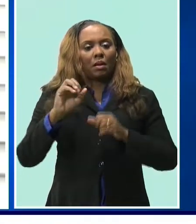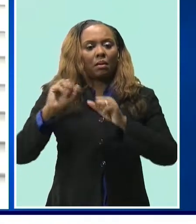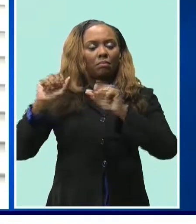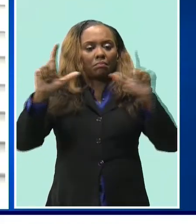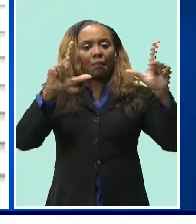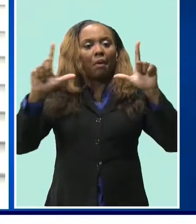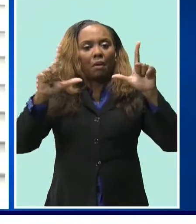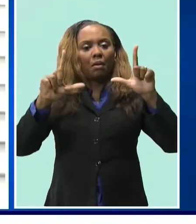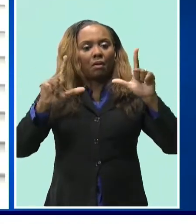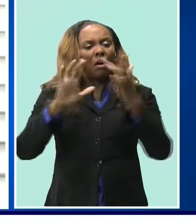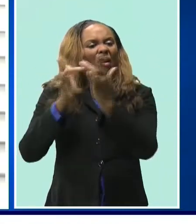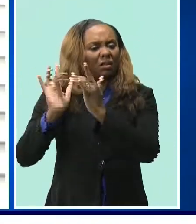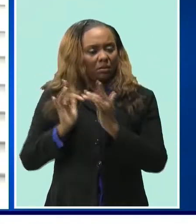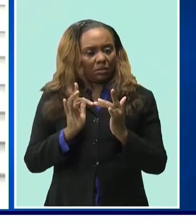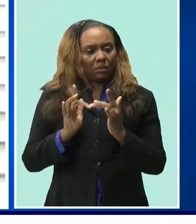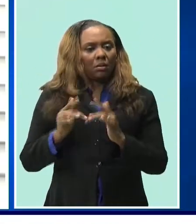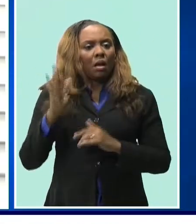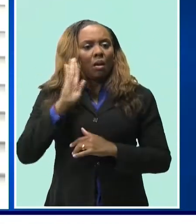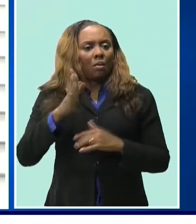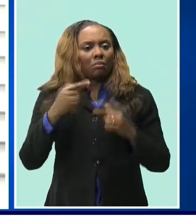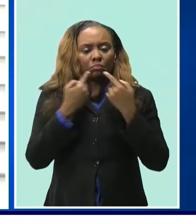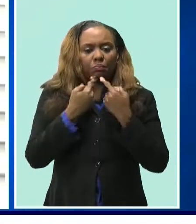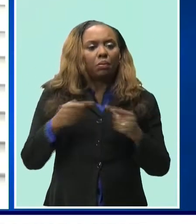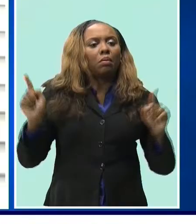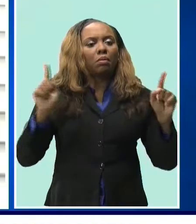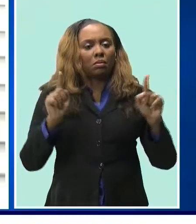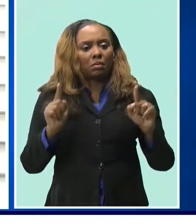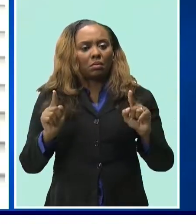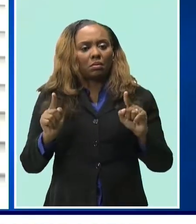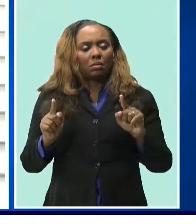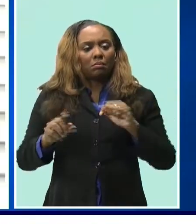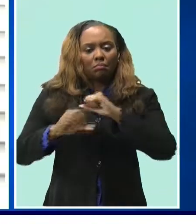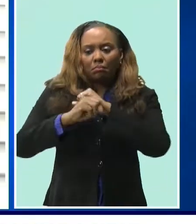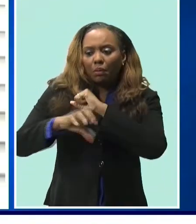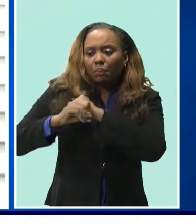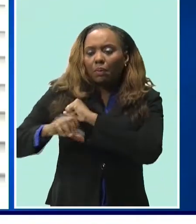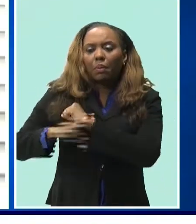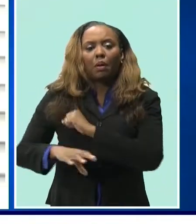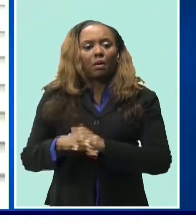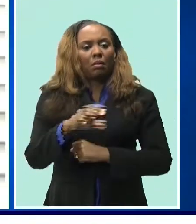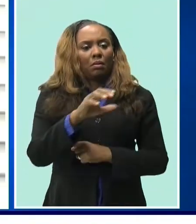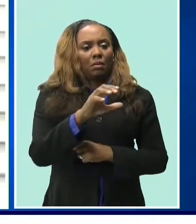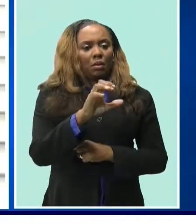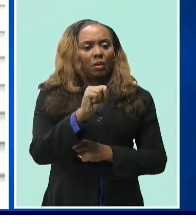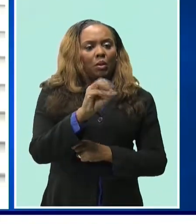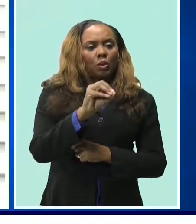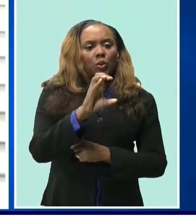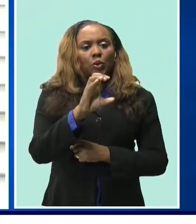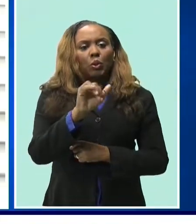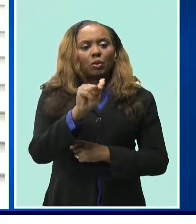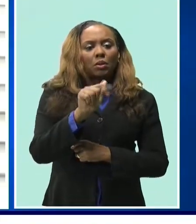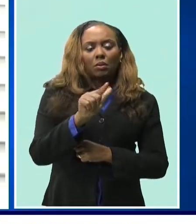public service announcements coming out. They're doing their own marketing via social media as well. And persons can